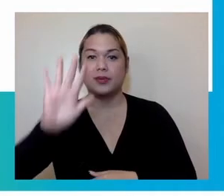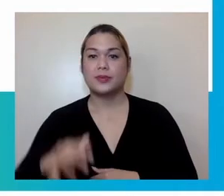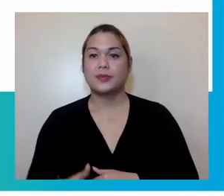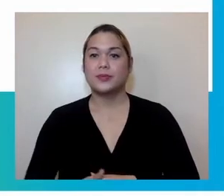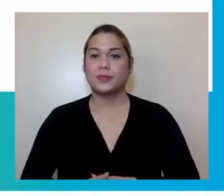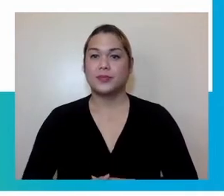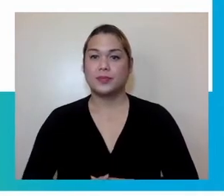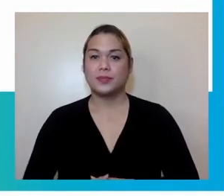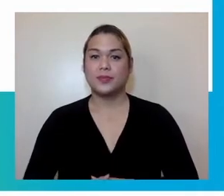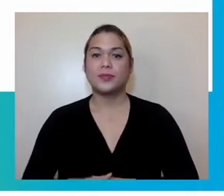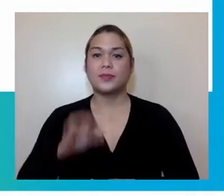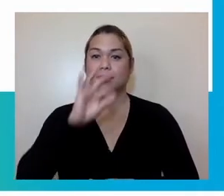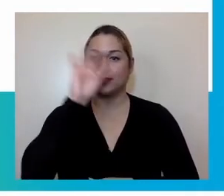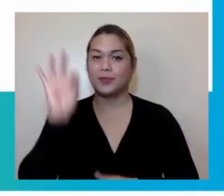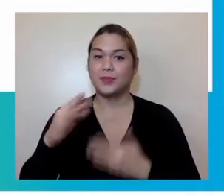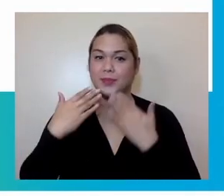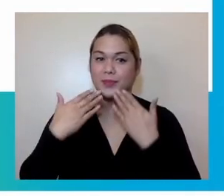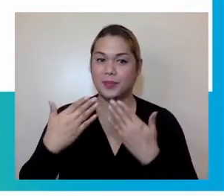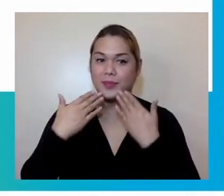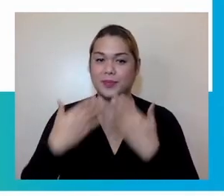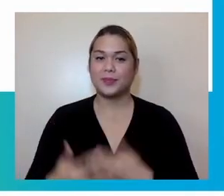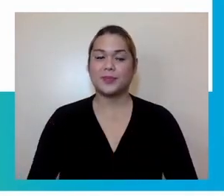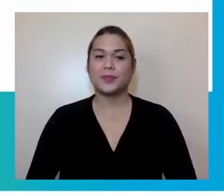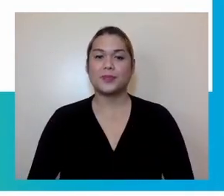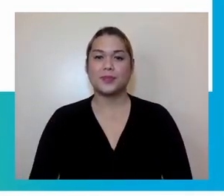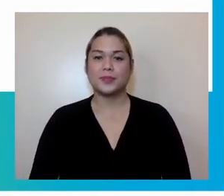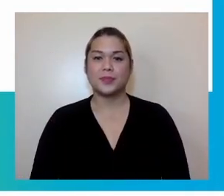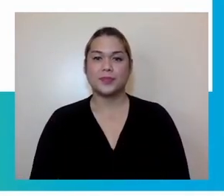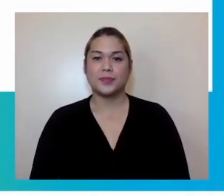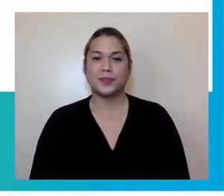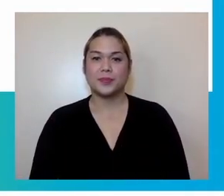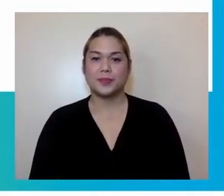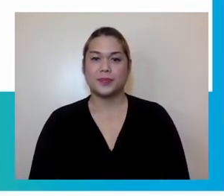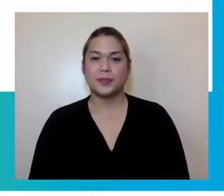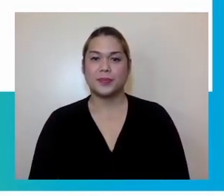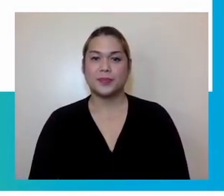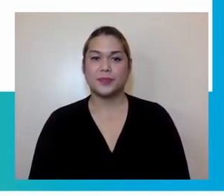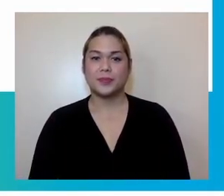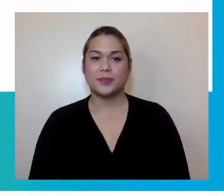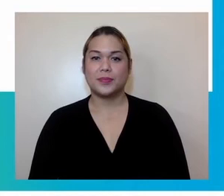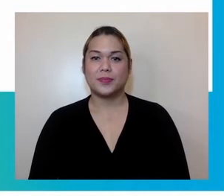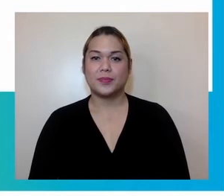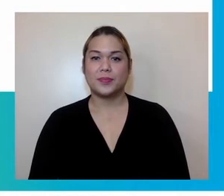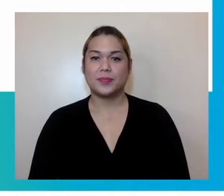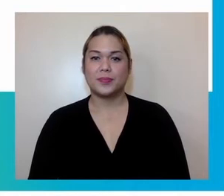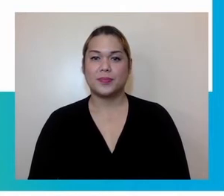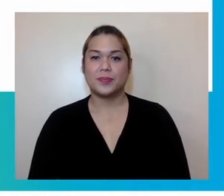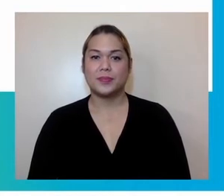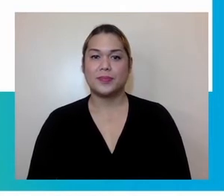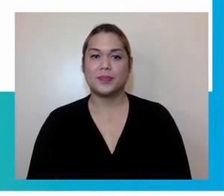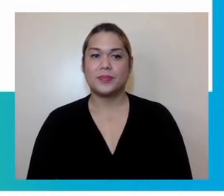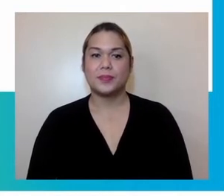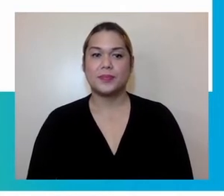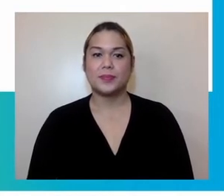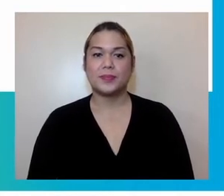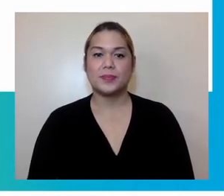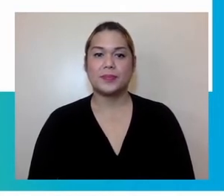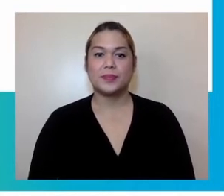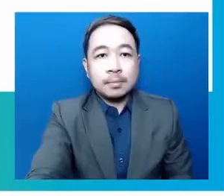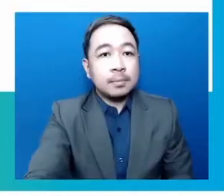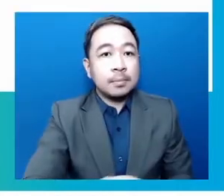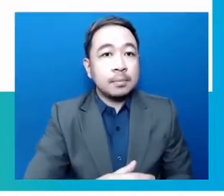Thanks very much, Glenn, for illustrating the links between the energy policy and the ADB Strategy